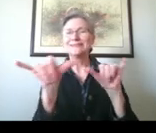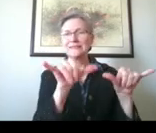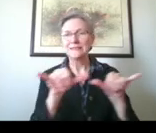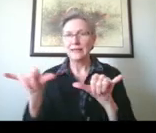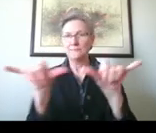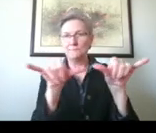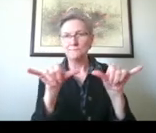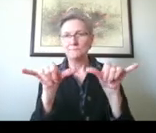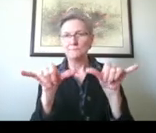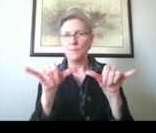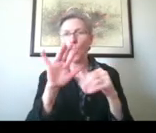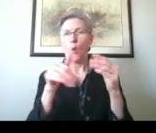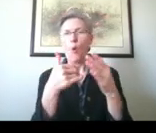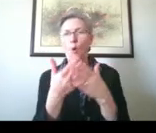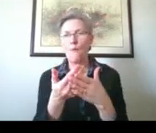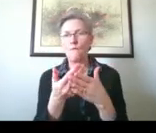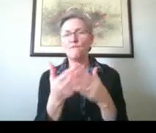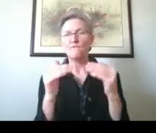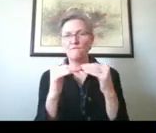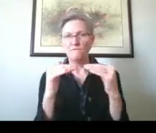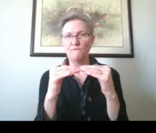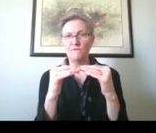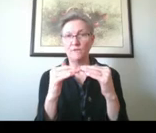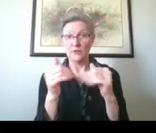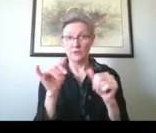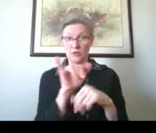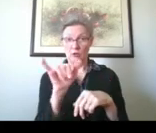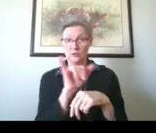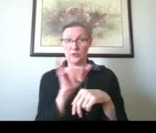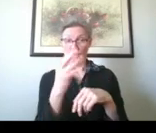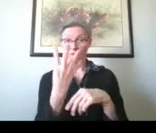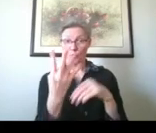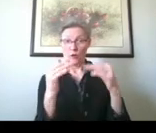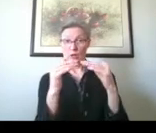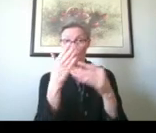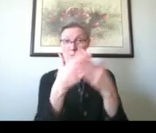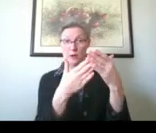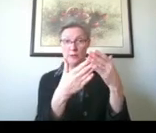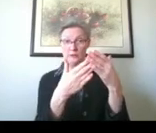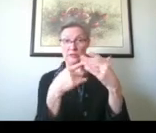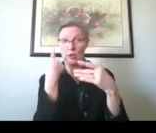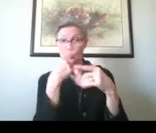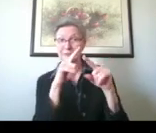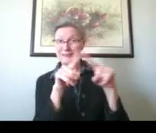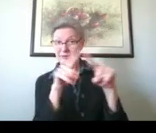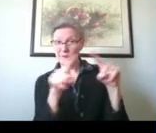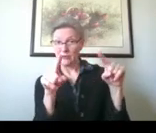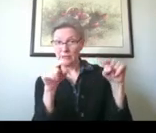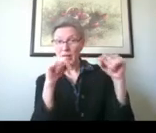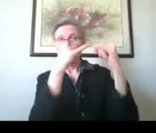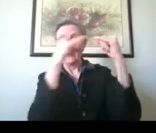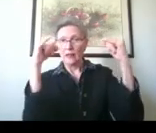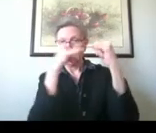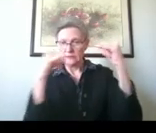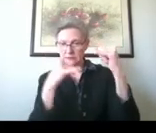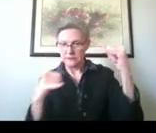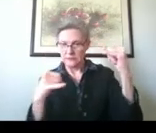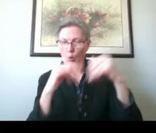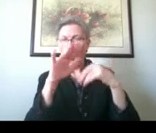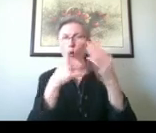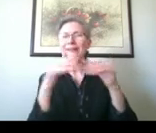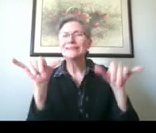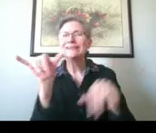fair. Same thing with this one. There's also 4 equal parts. Even though it looks different from this one, they are all the